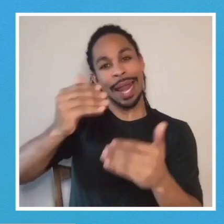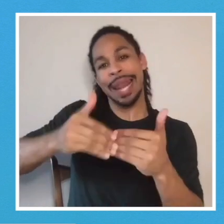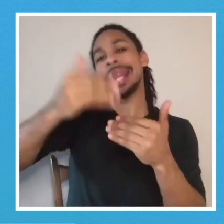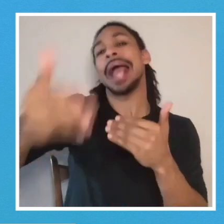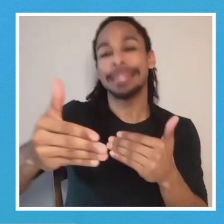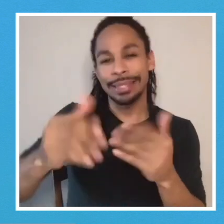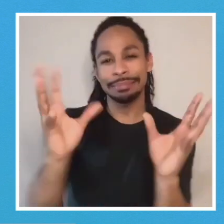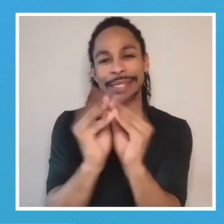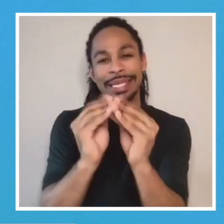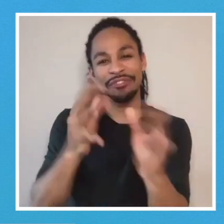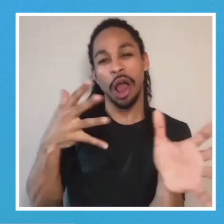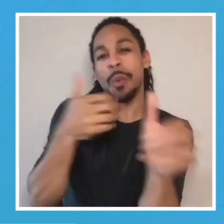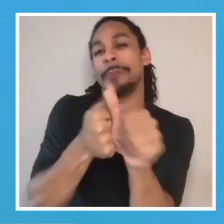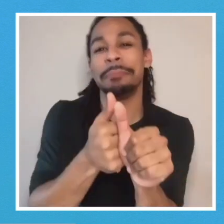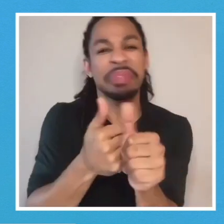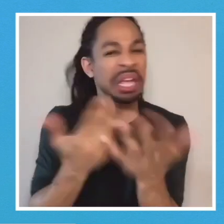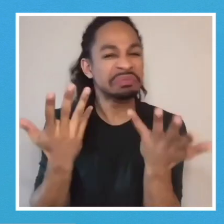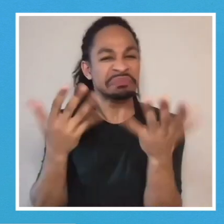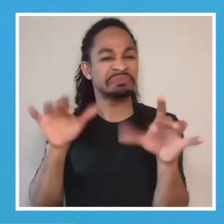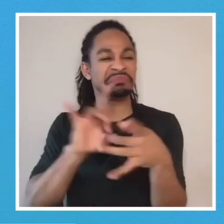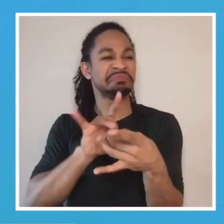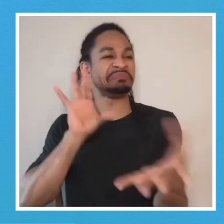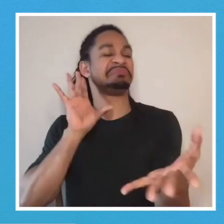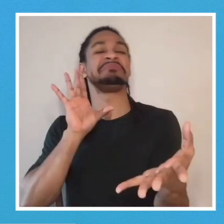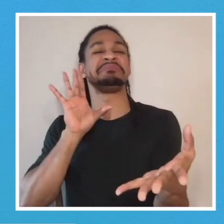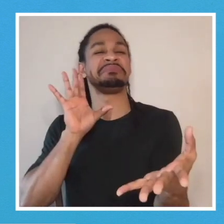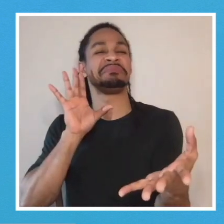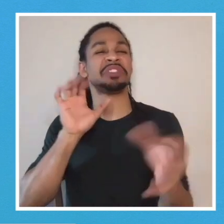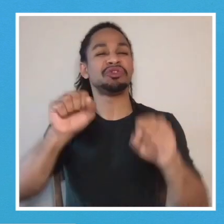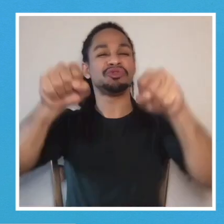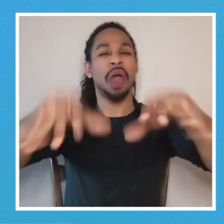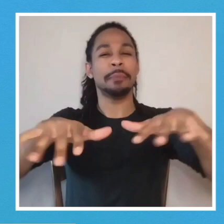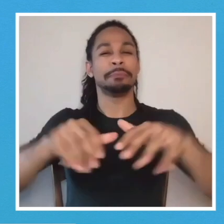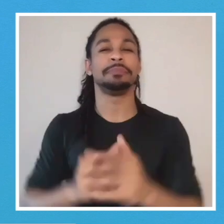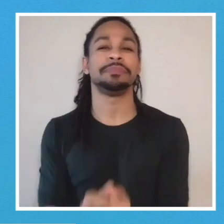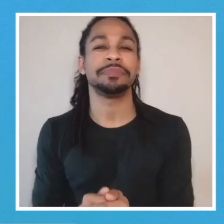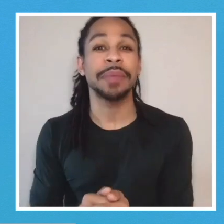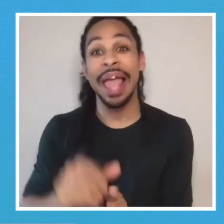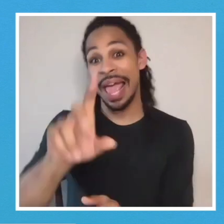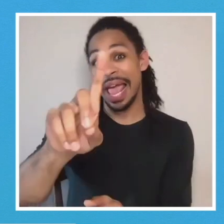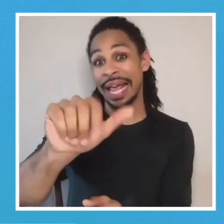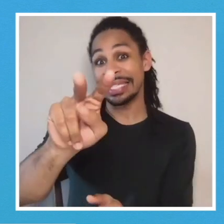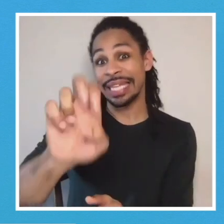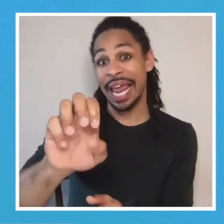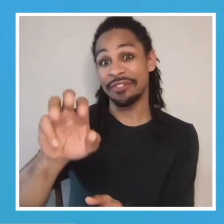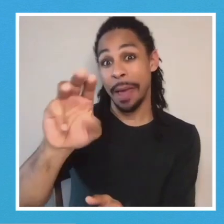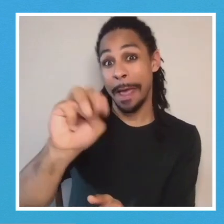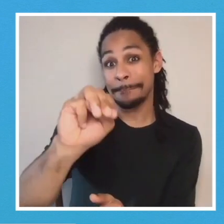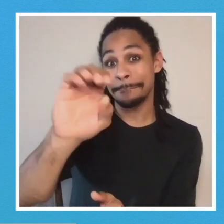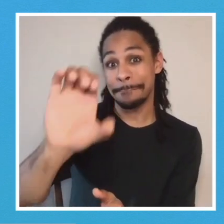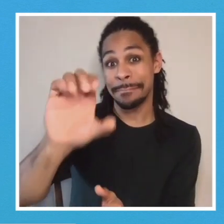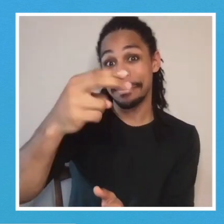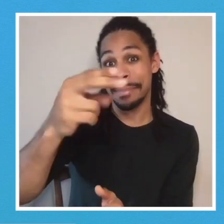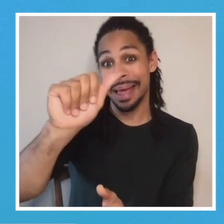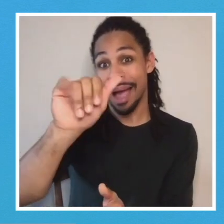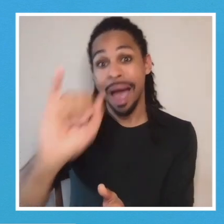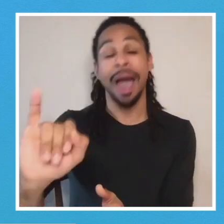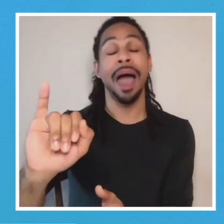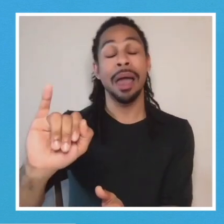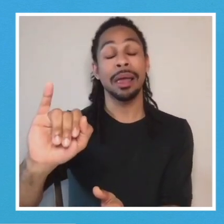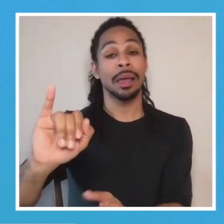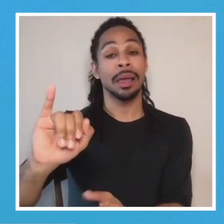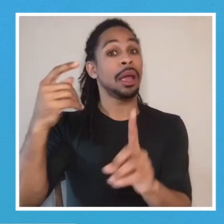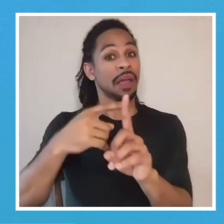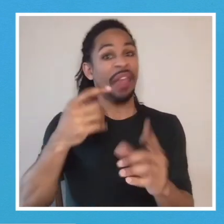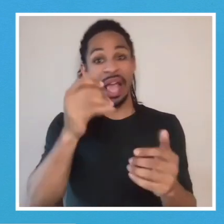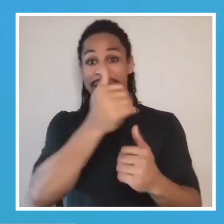And we couldn't get Dave McKay, the CEO, to have enough respect for the hereditary chiefs, the